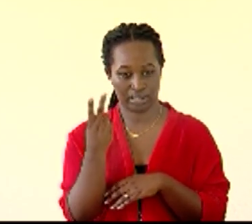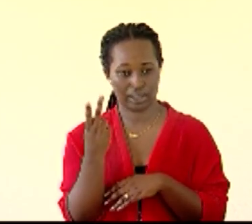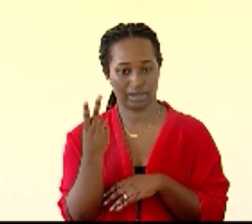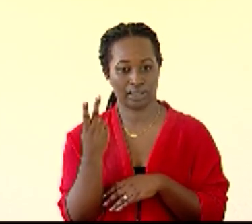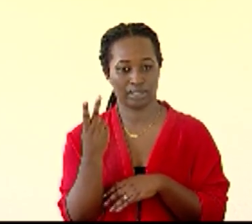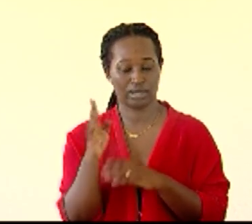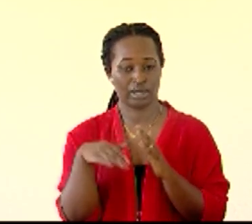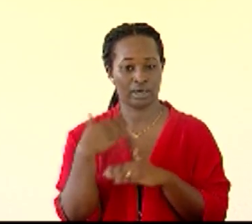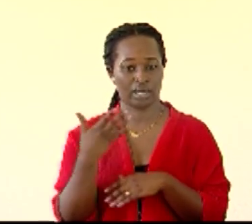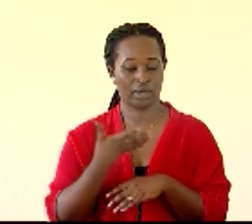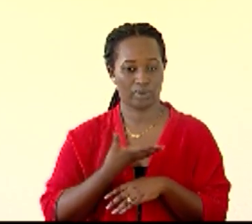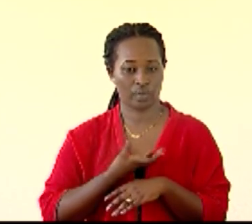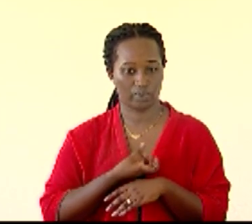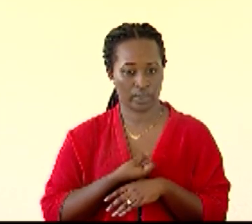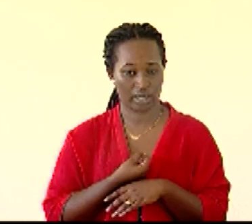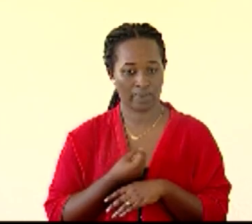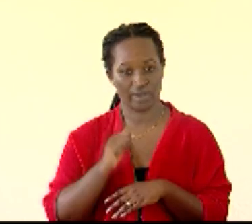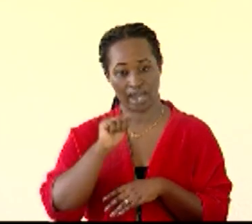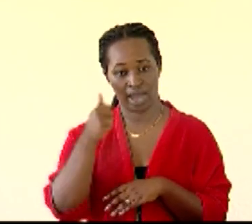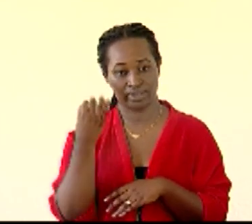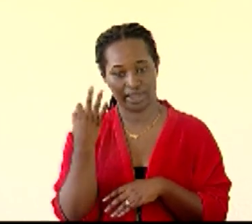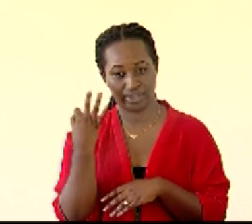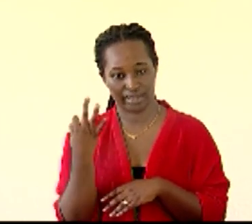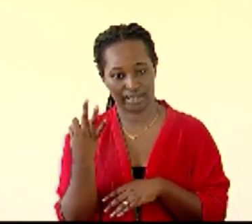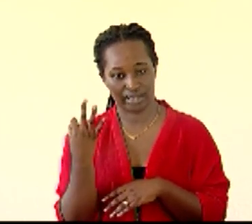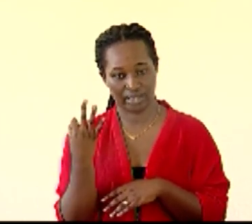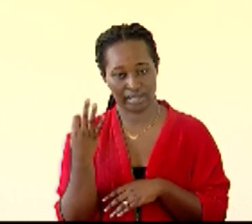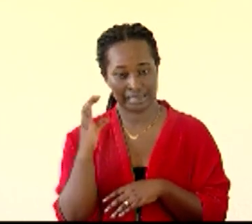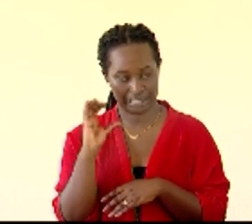and we also have another 3C.